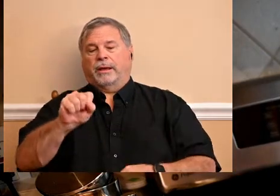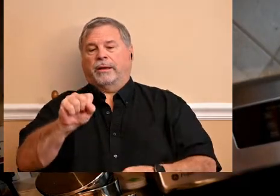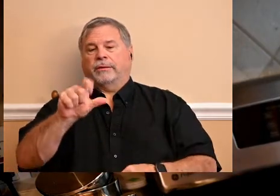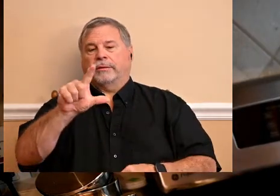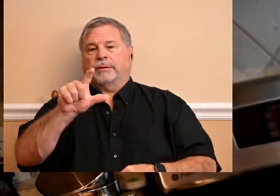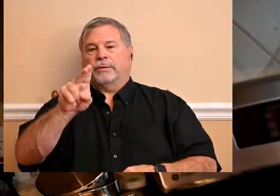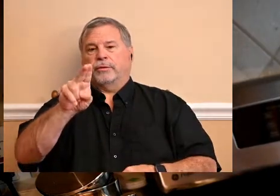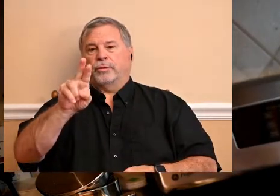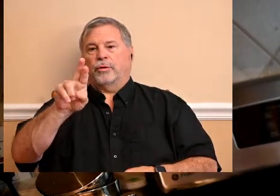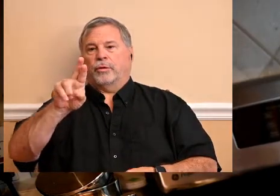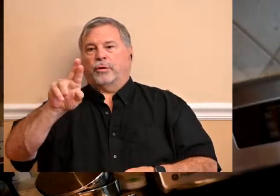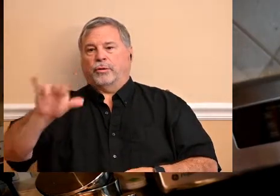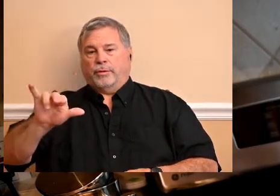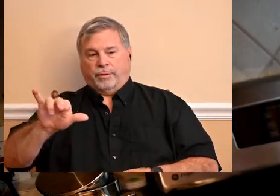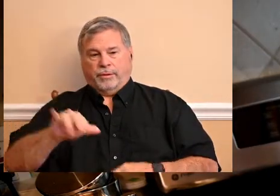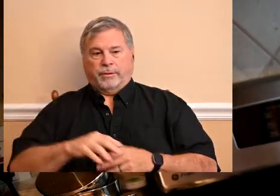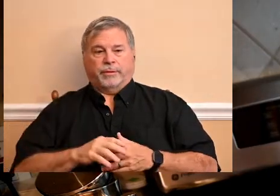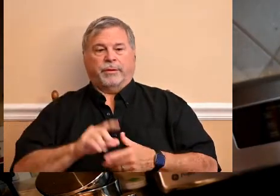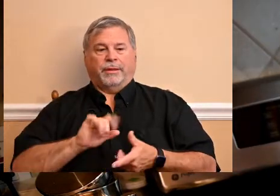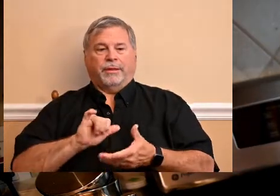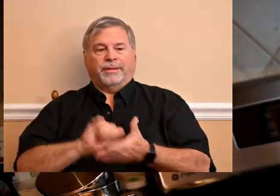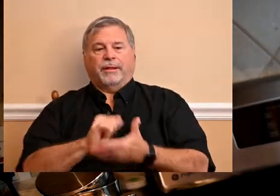So there we put our slurry in.